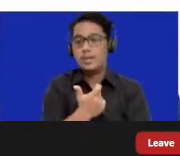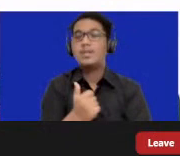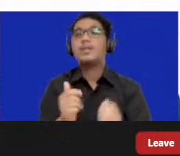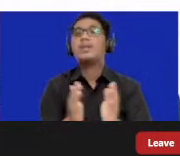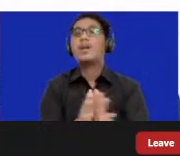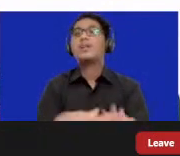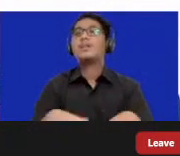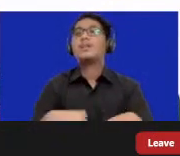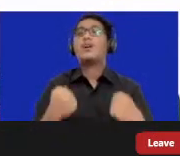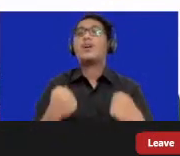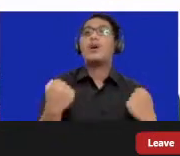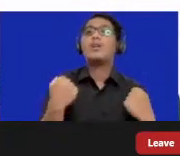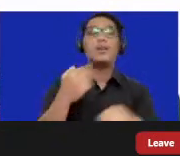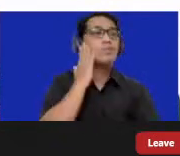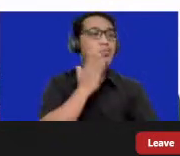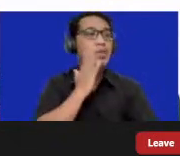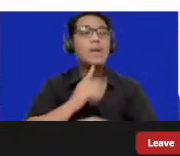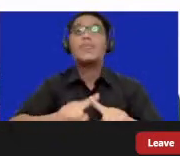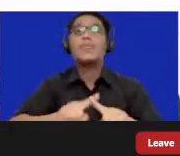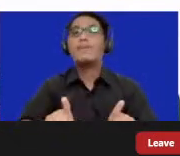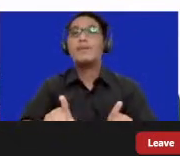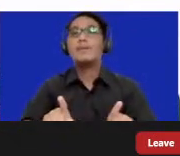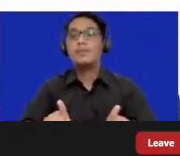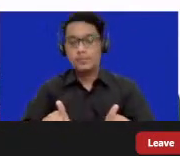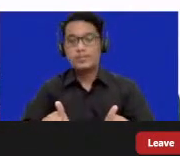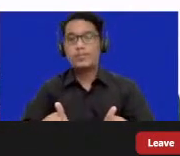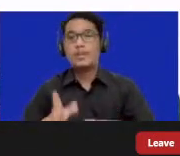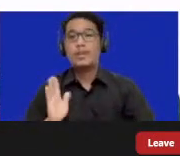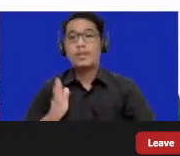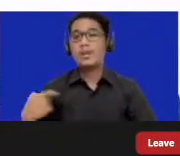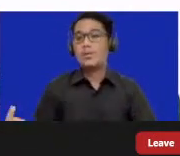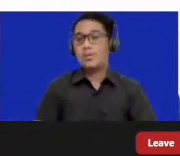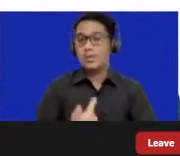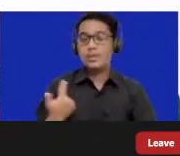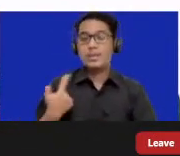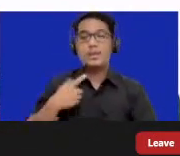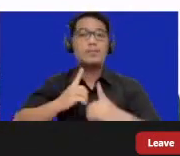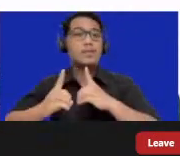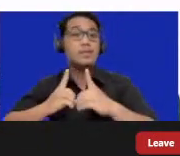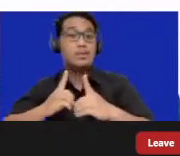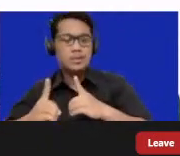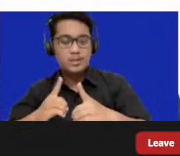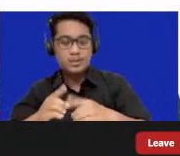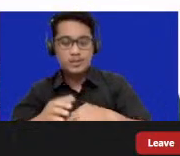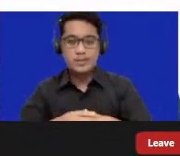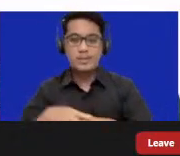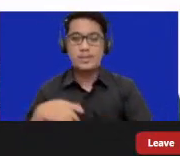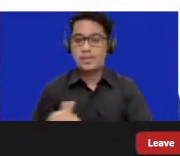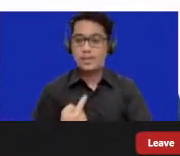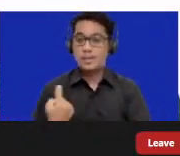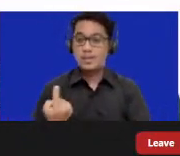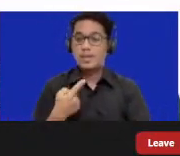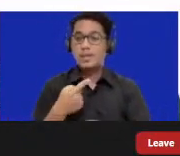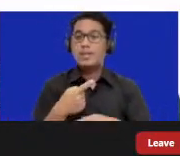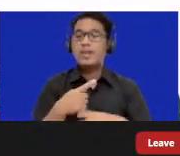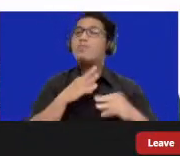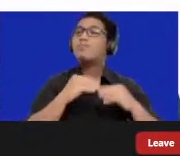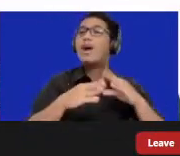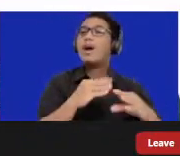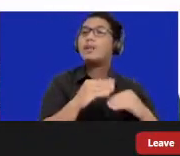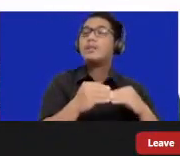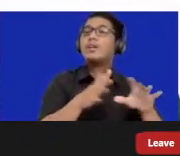were discussing, we went into many, many different directions, which are equally